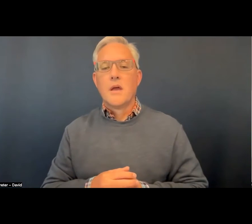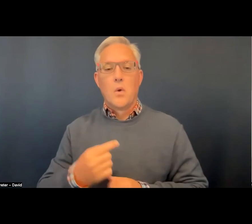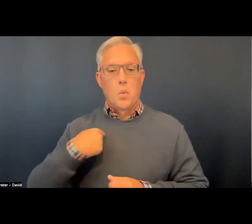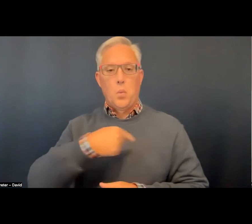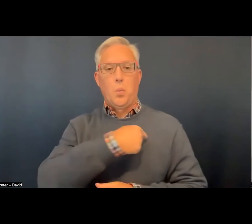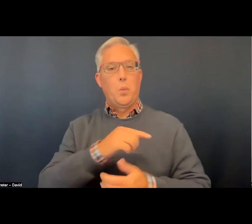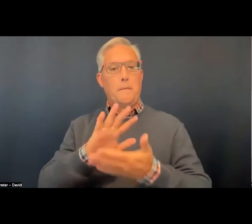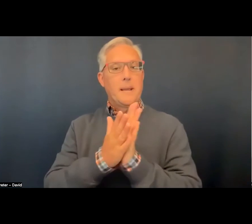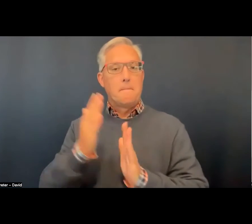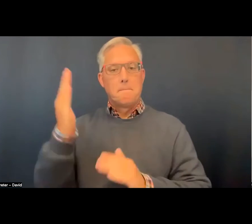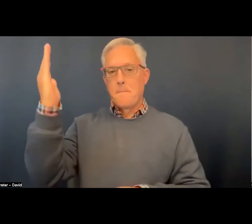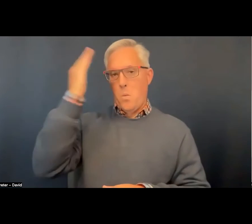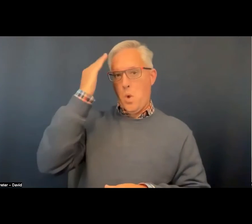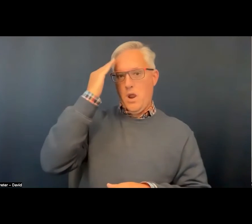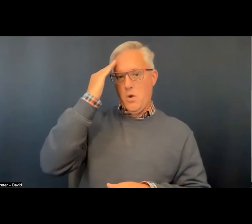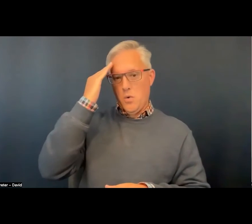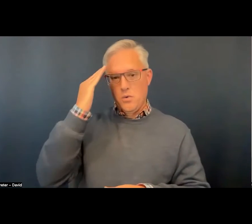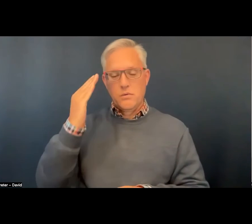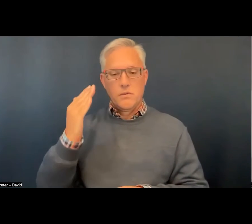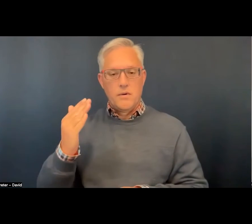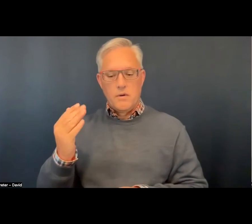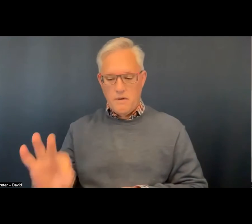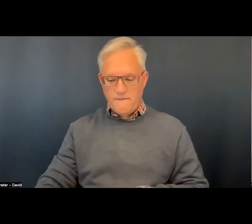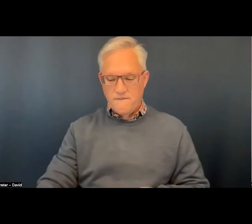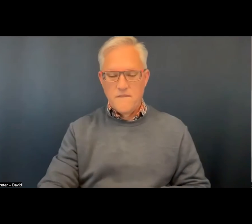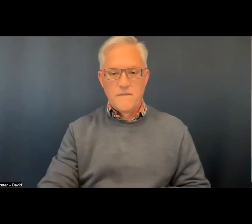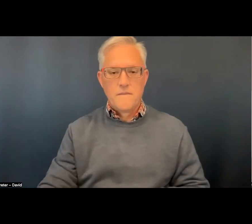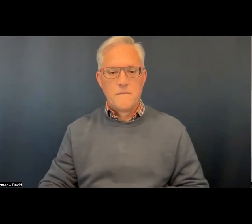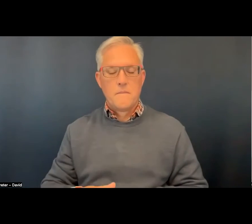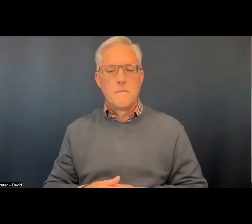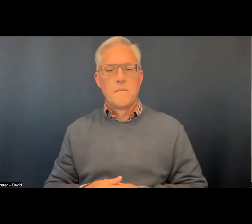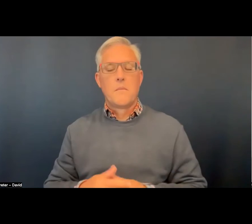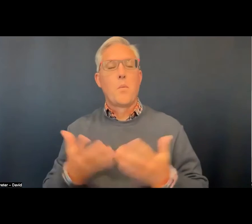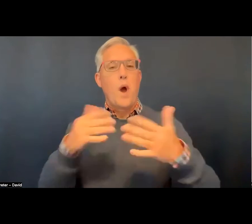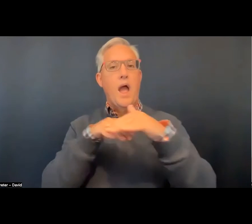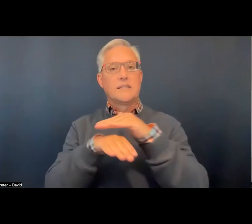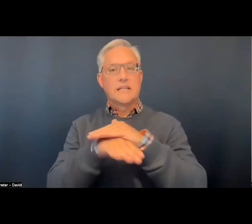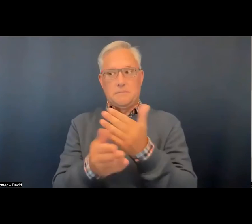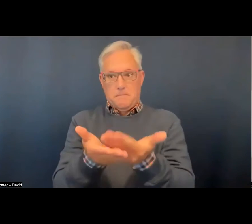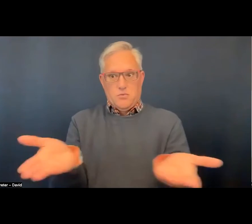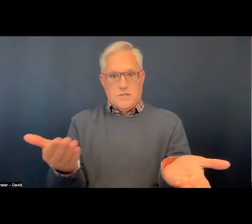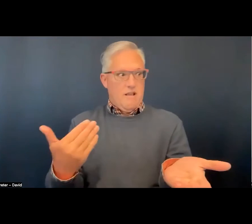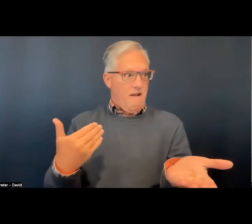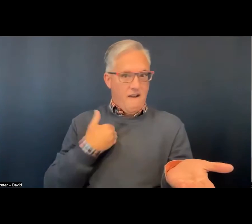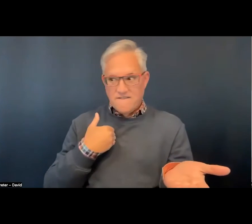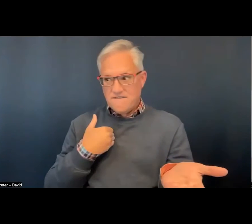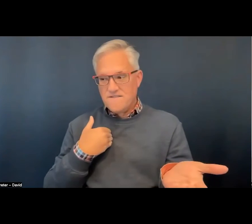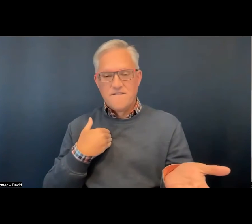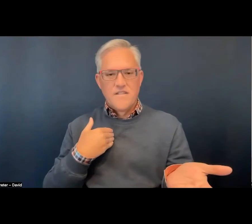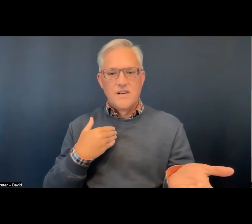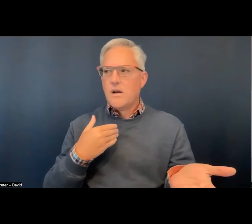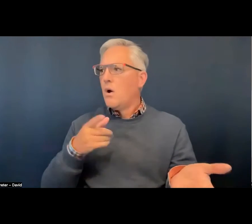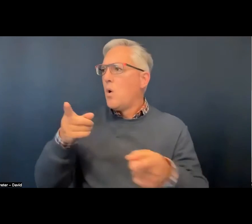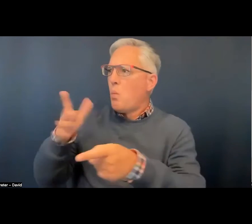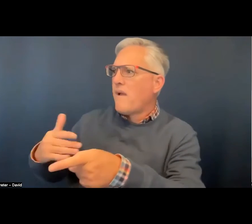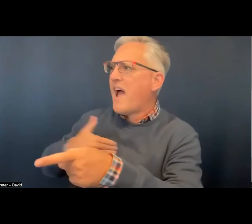become aware of what we'd commissioned as access materials, some of which already existed elsewhere, had been